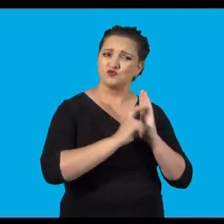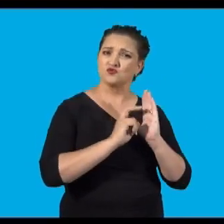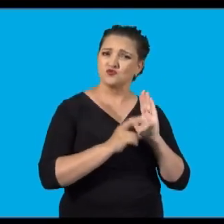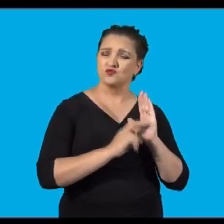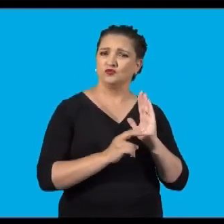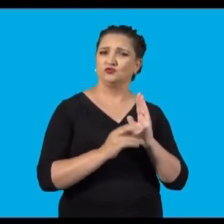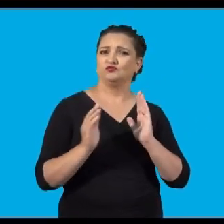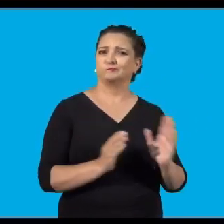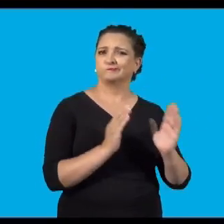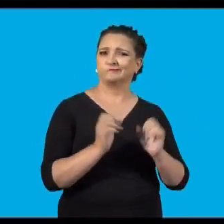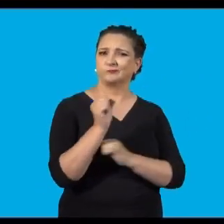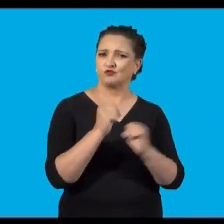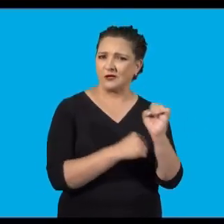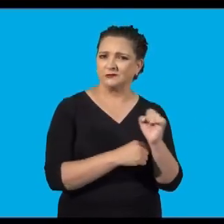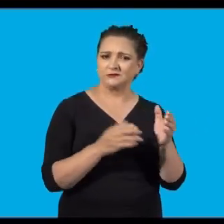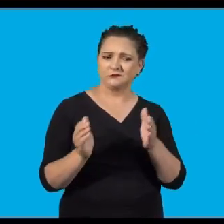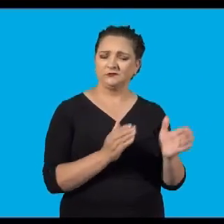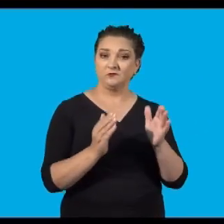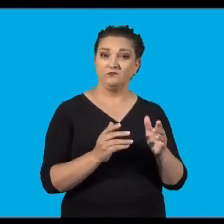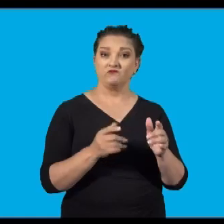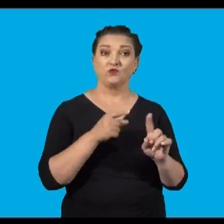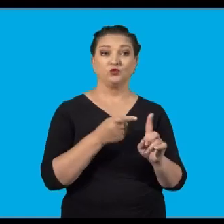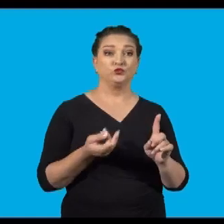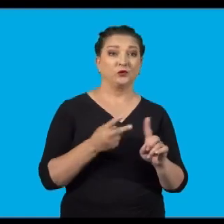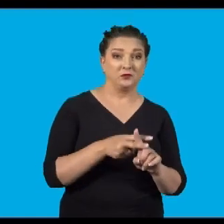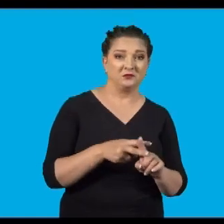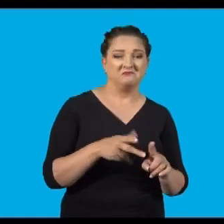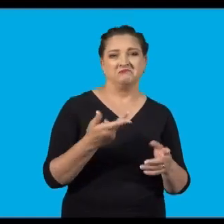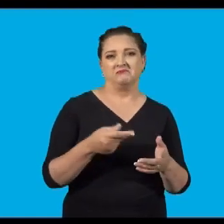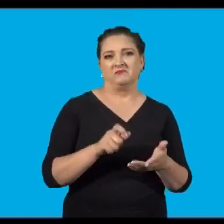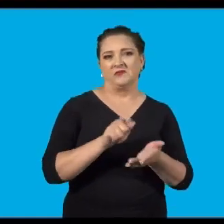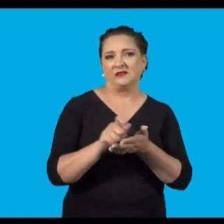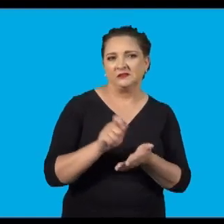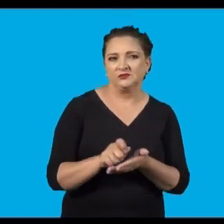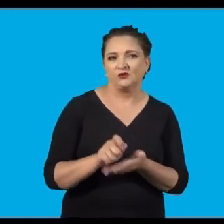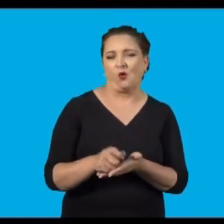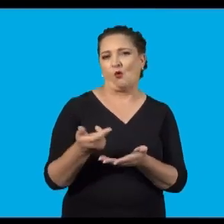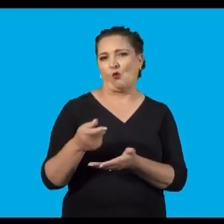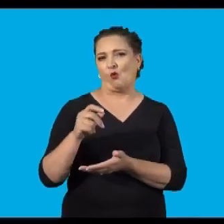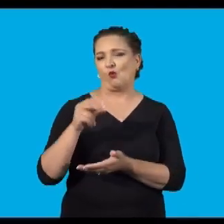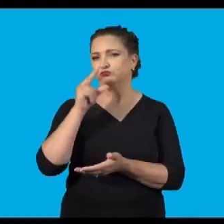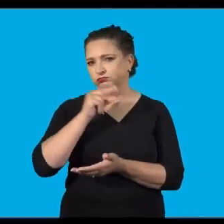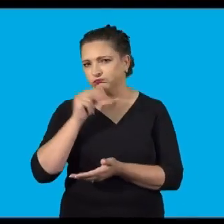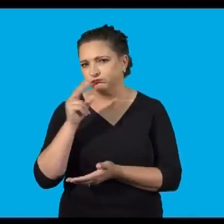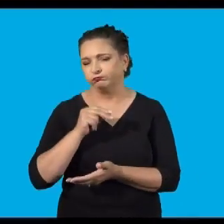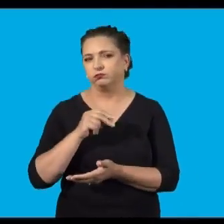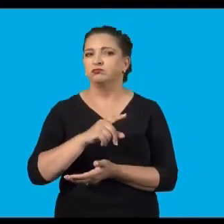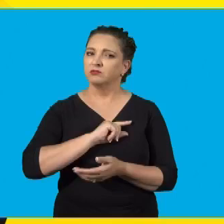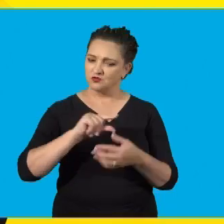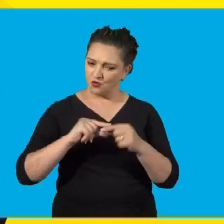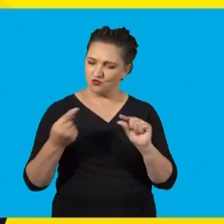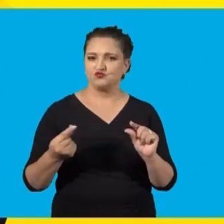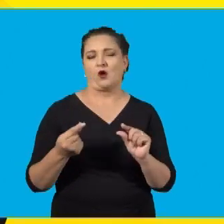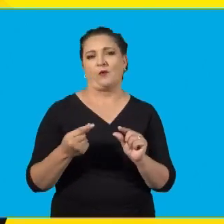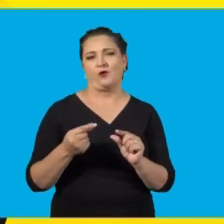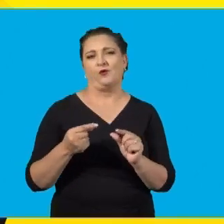of rules, all right, that you apply when either you are speaking or you are writing. So it becomes very important to apply grammar